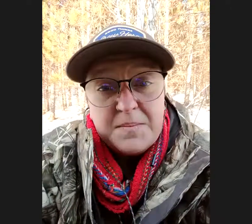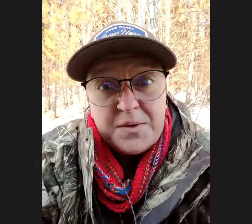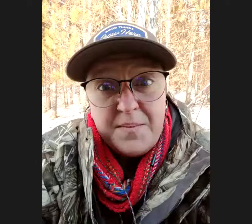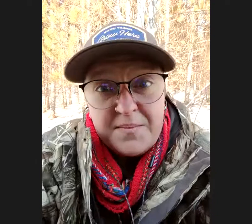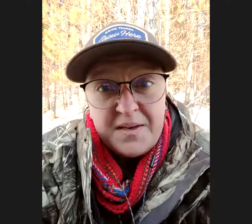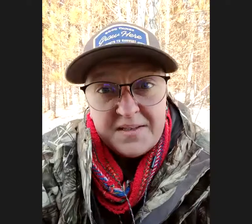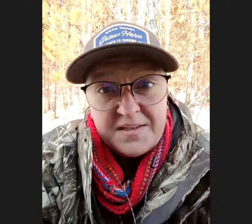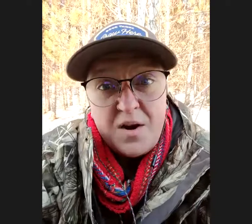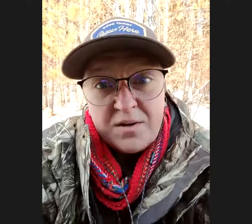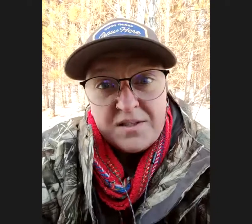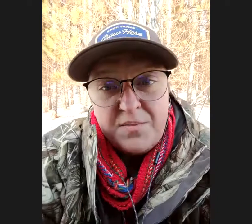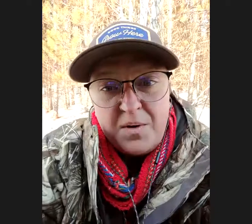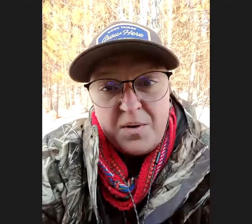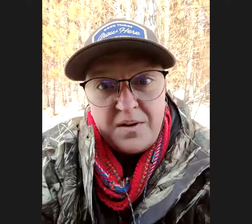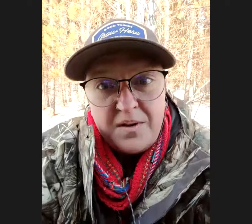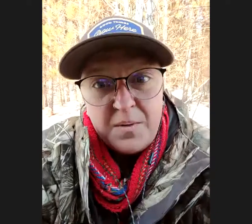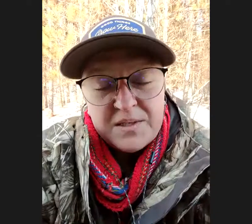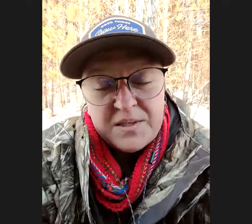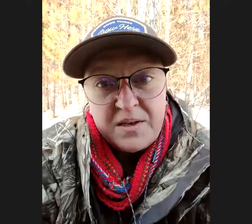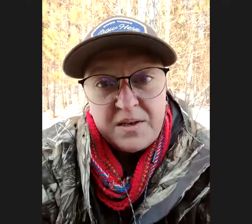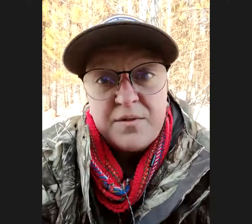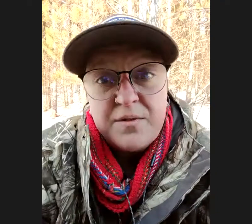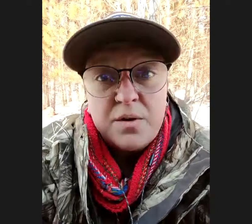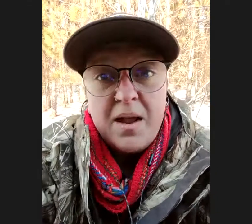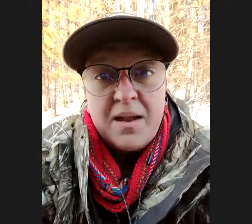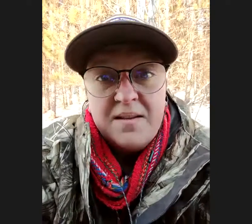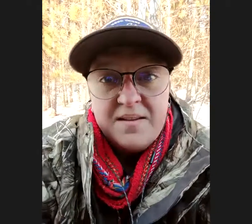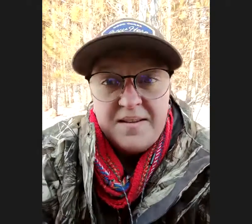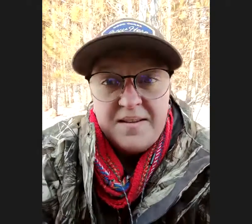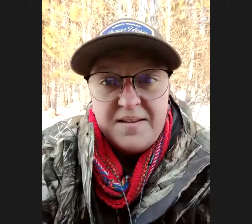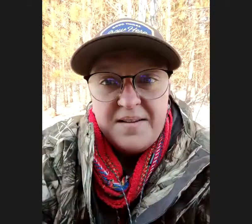Sometimes they're coming because they honestly want you there and they want to start things off in a good way.